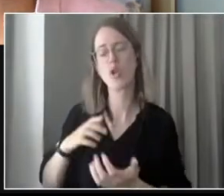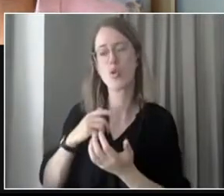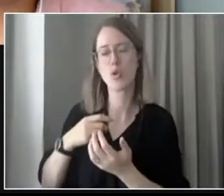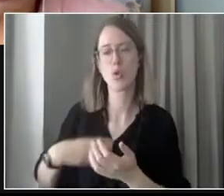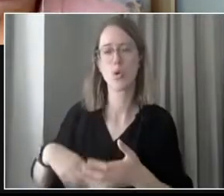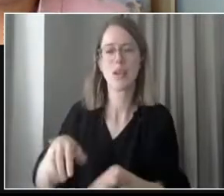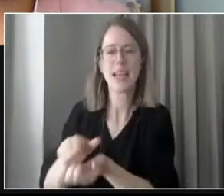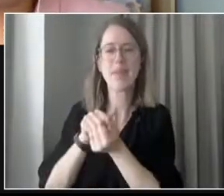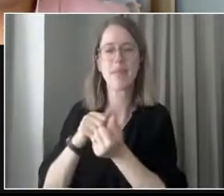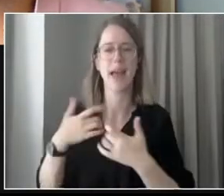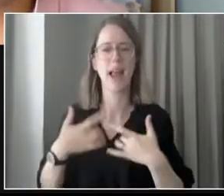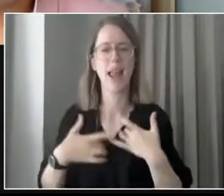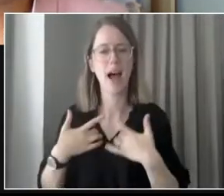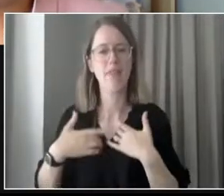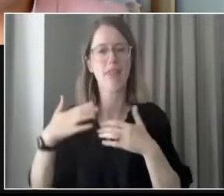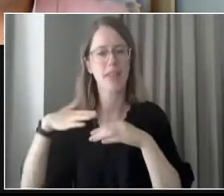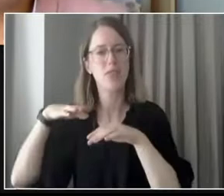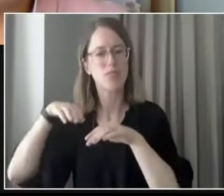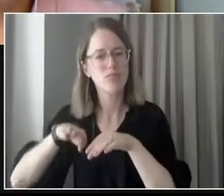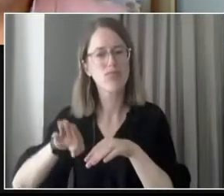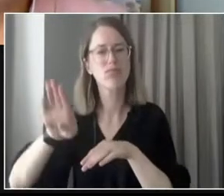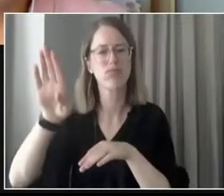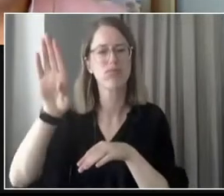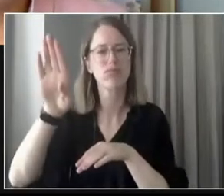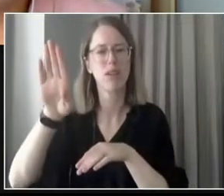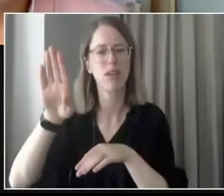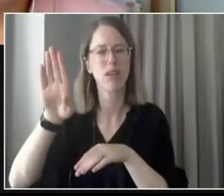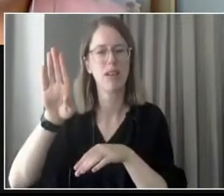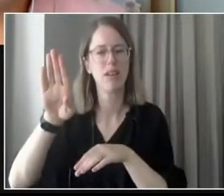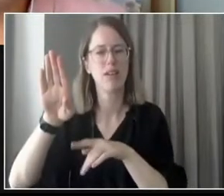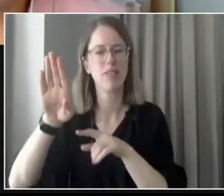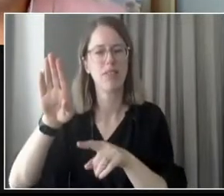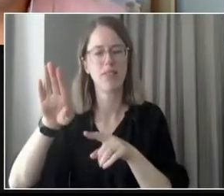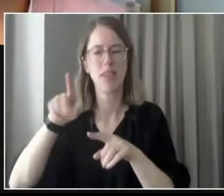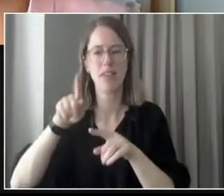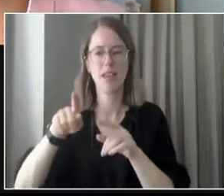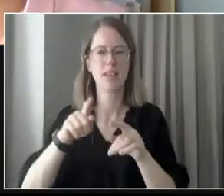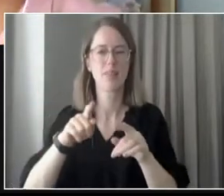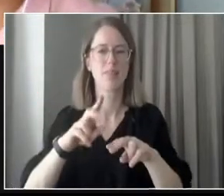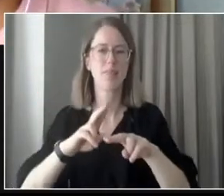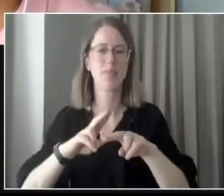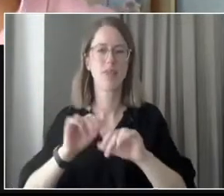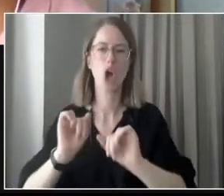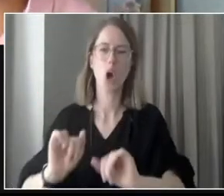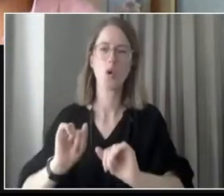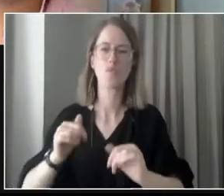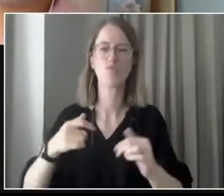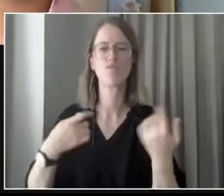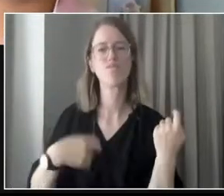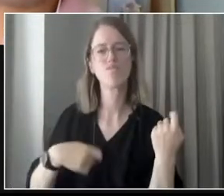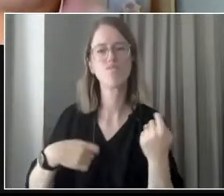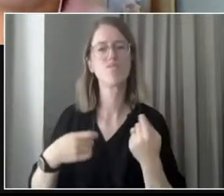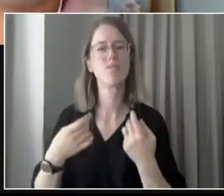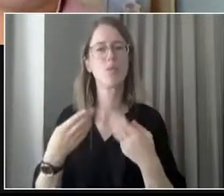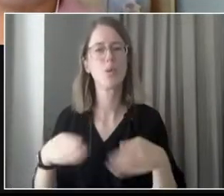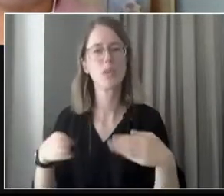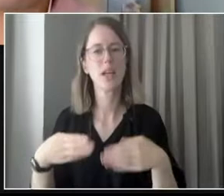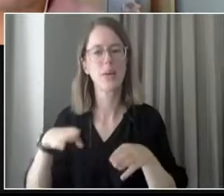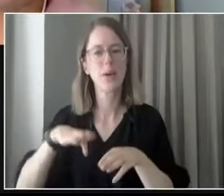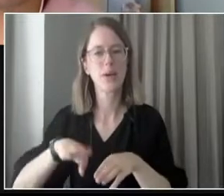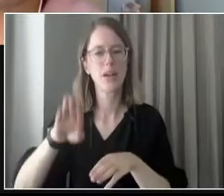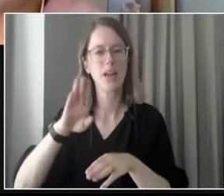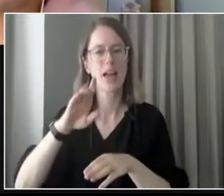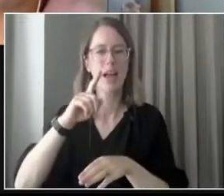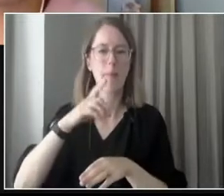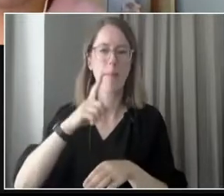and then it grew a bit, whatever, and then it benefited from a kind of boom in folk music and people liking a trend of things being